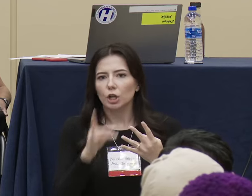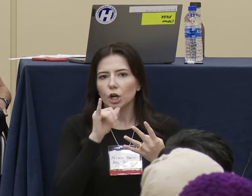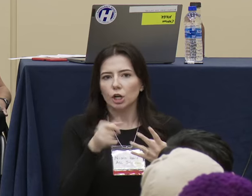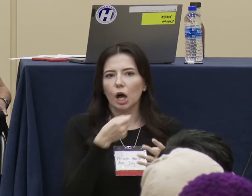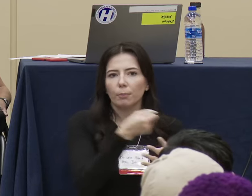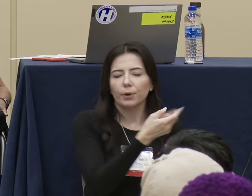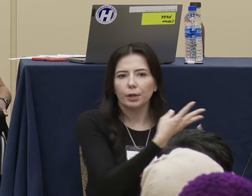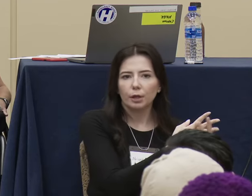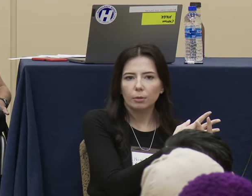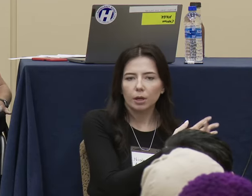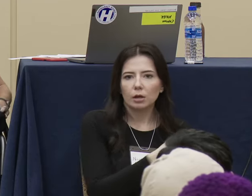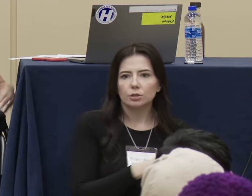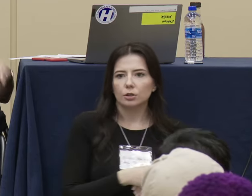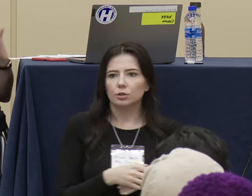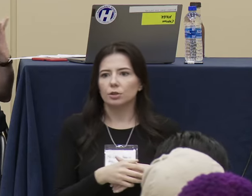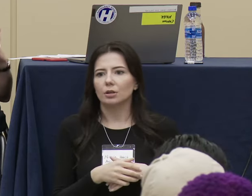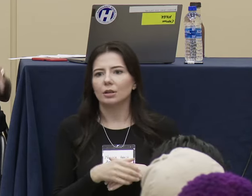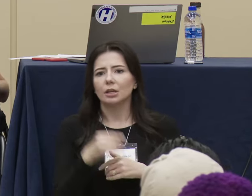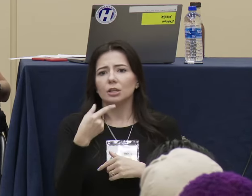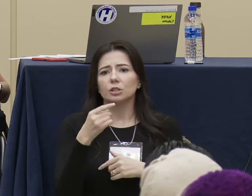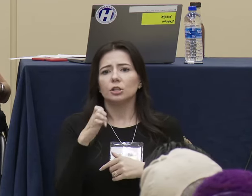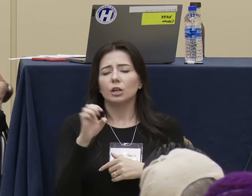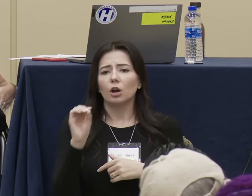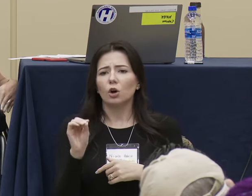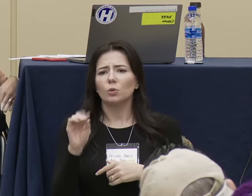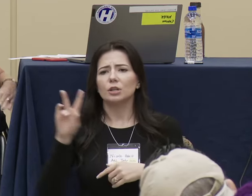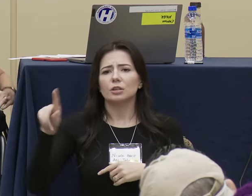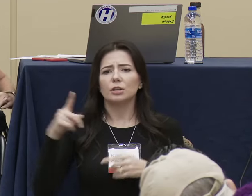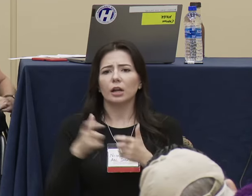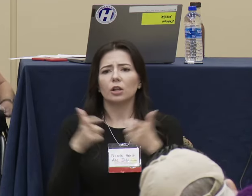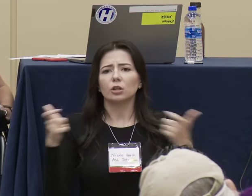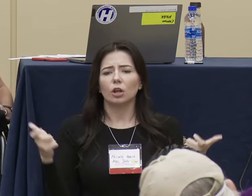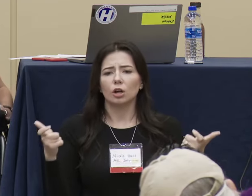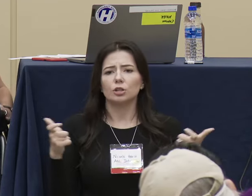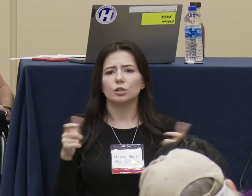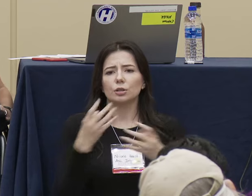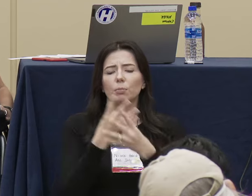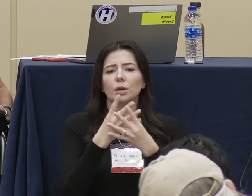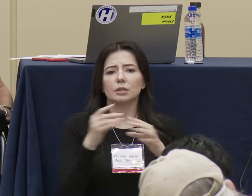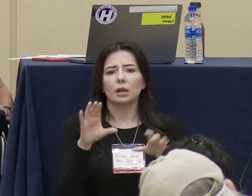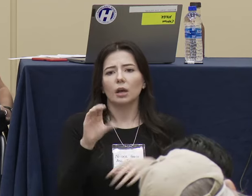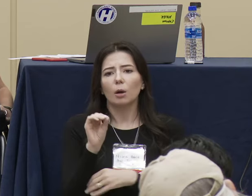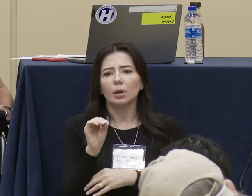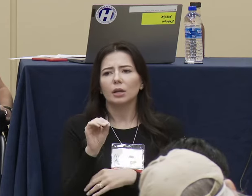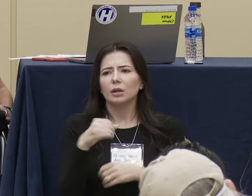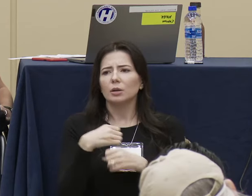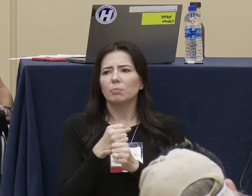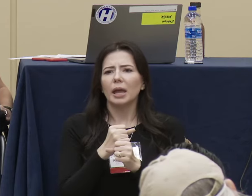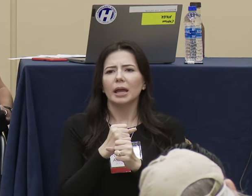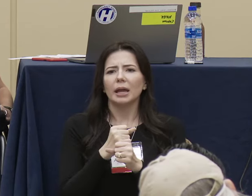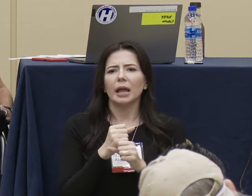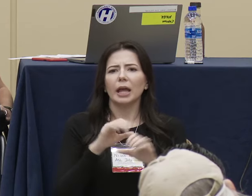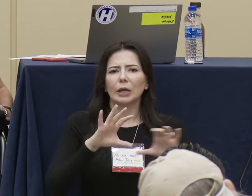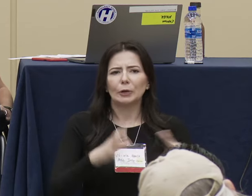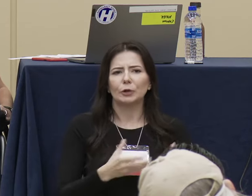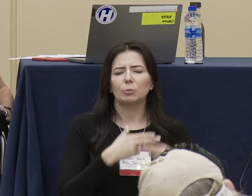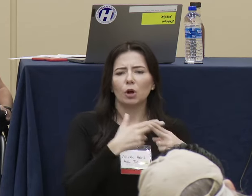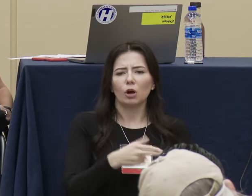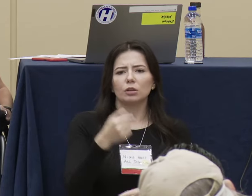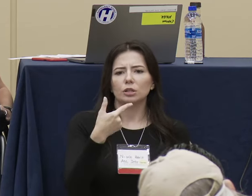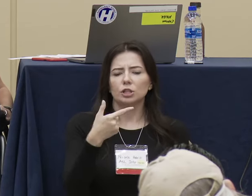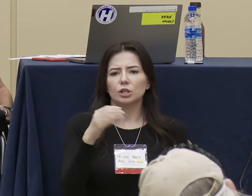example, GEO, which is of course the second largest private prison company in the US, created a subsidiary called GEO Care.